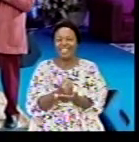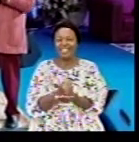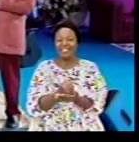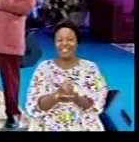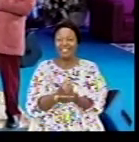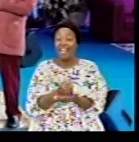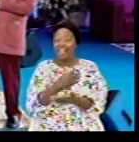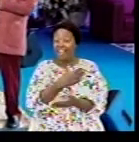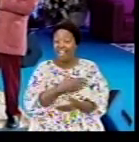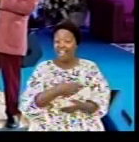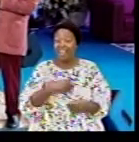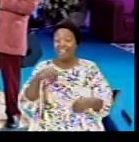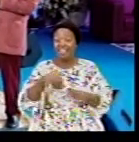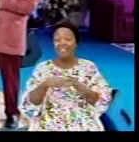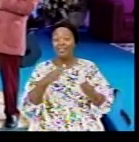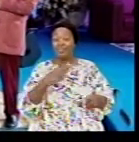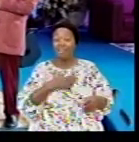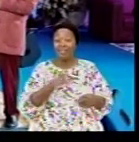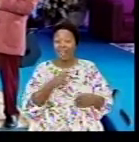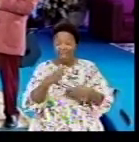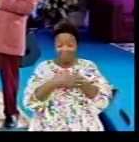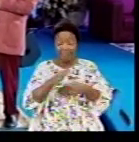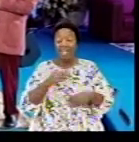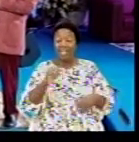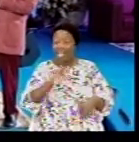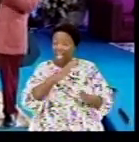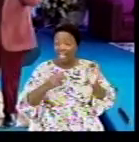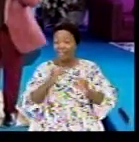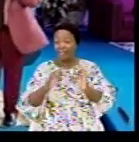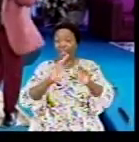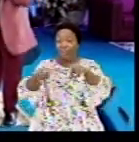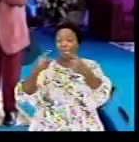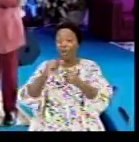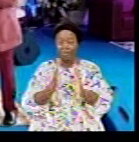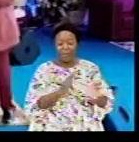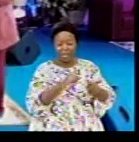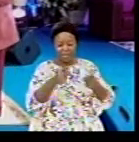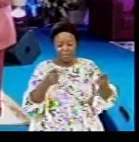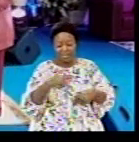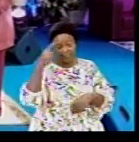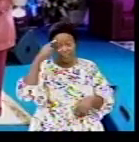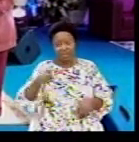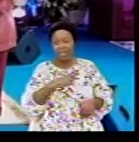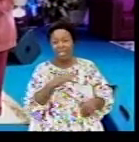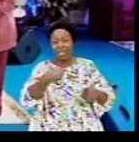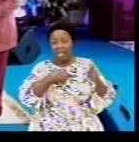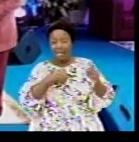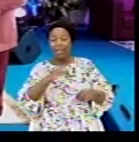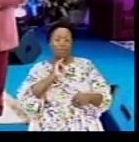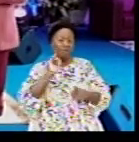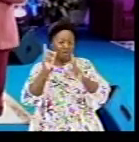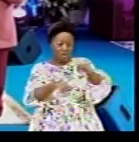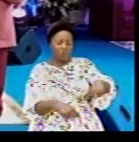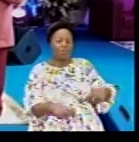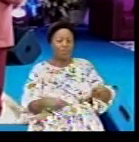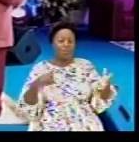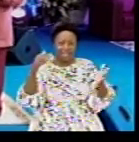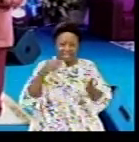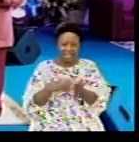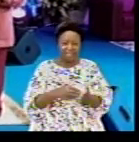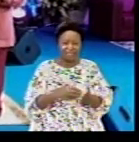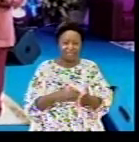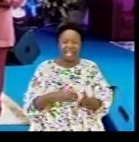And if I go and prepare a place for you, I will come again and receive